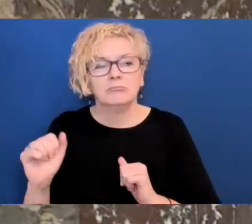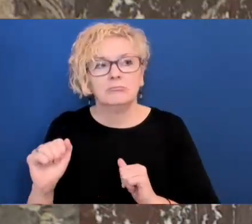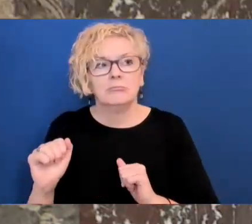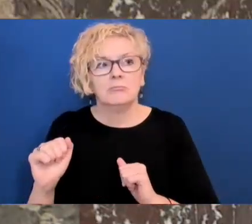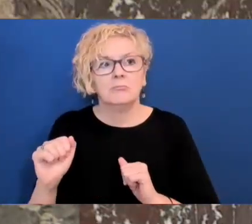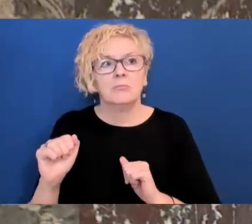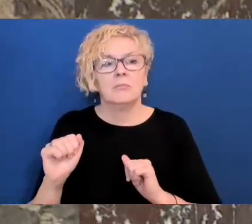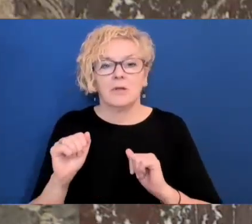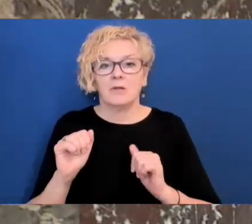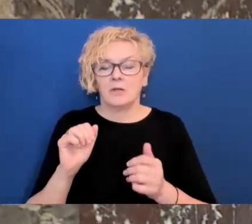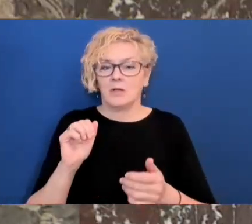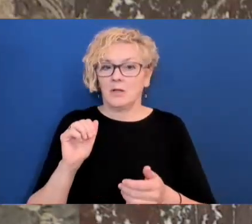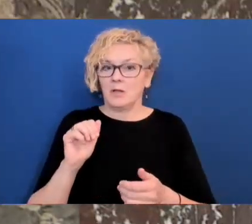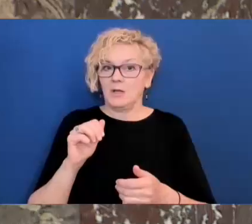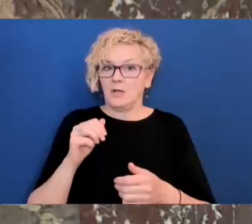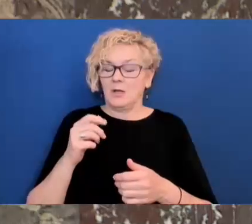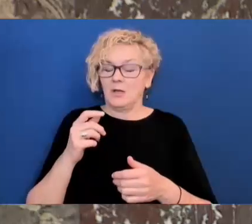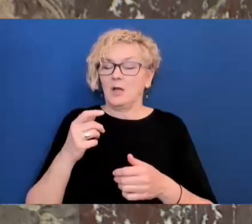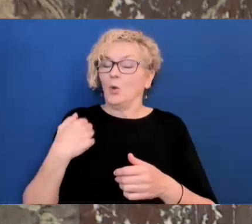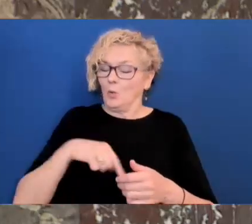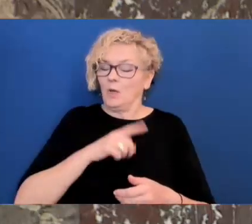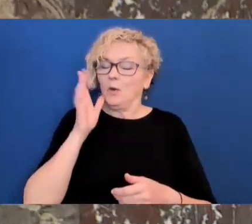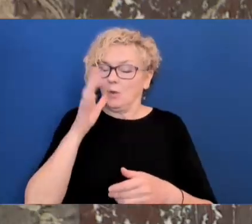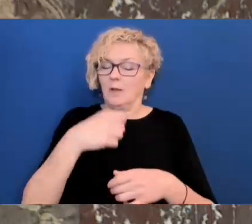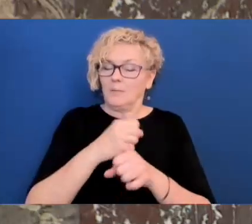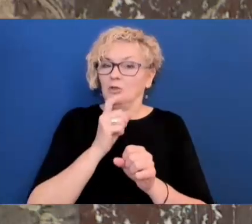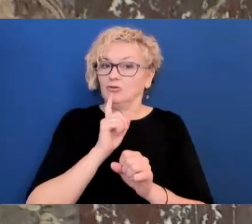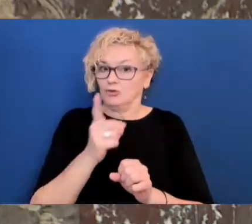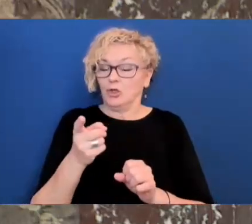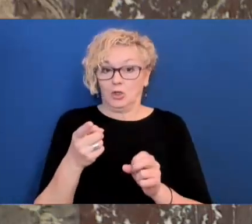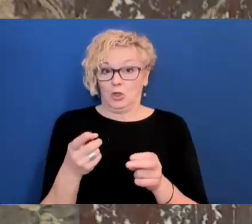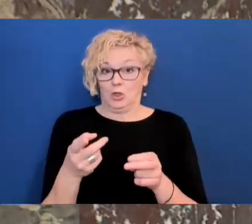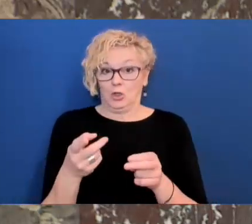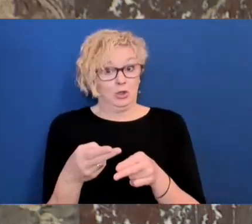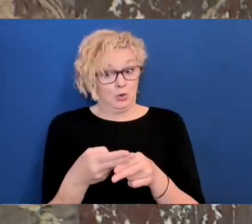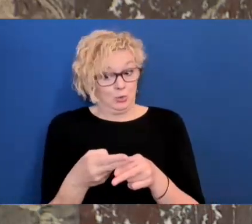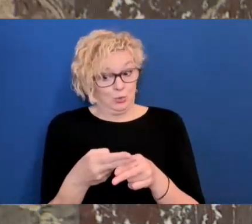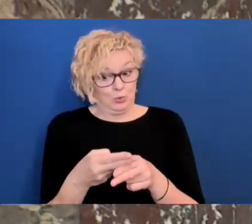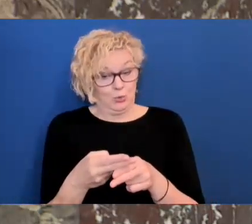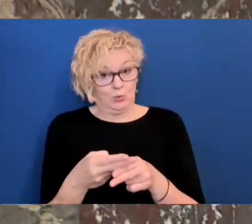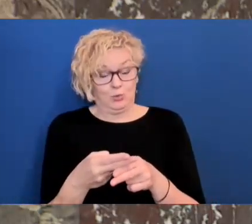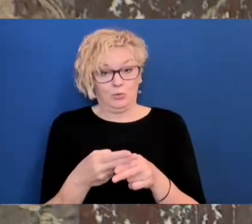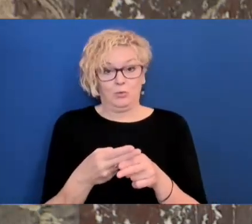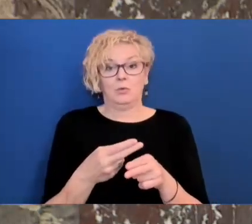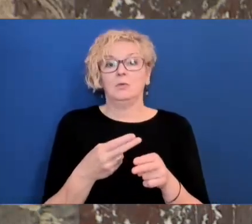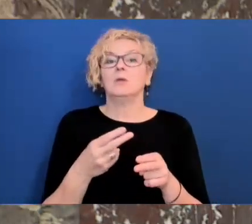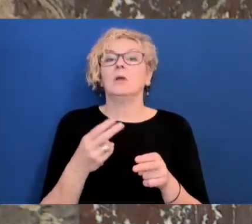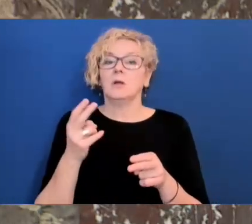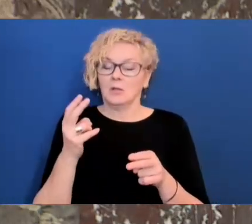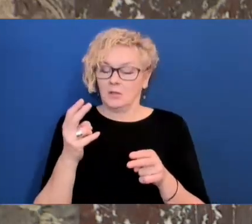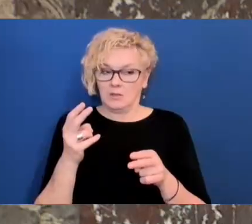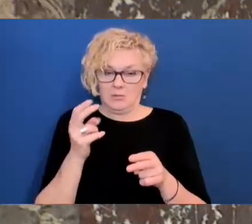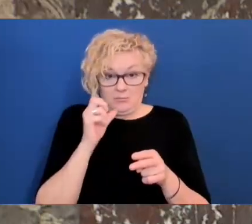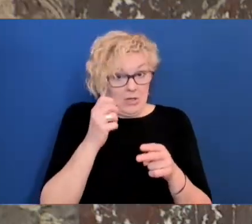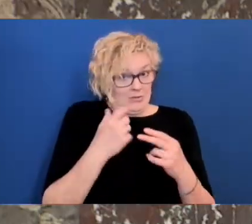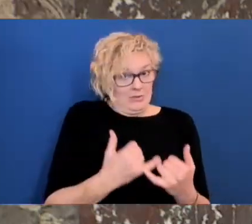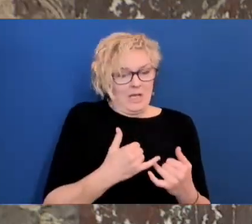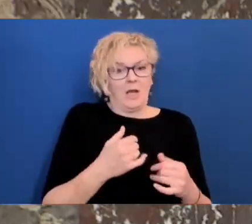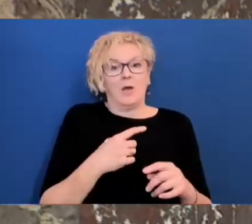that at our earliest opportunity, if we don't have those answers, we'll call a full public inquiry so we can get those